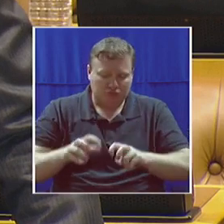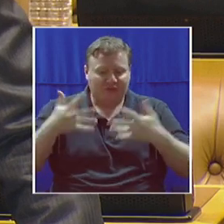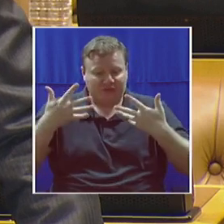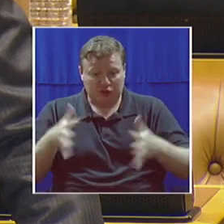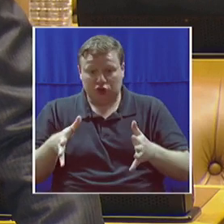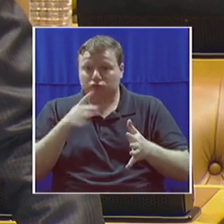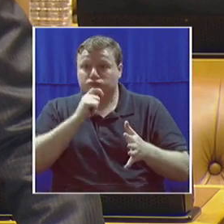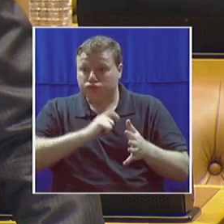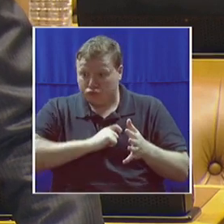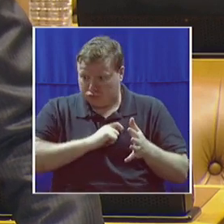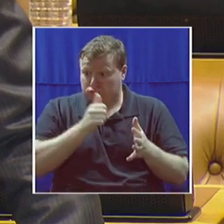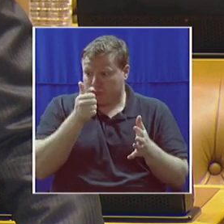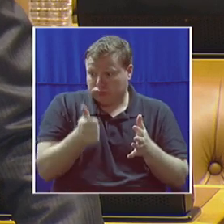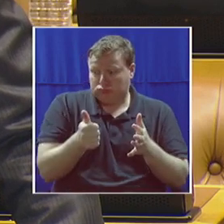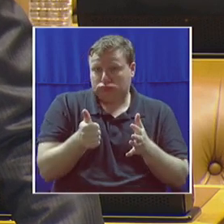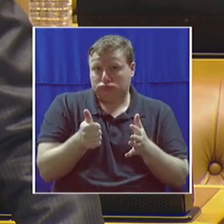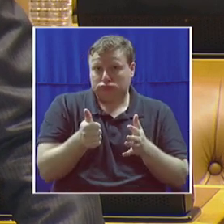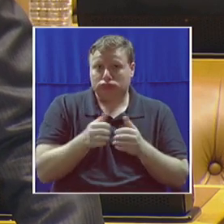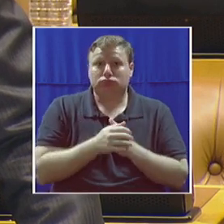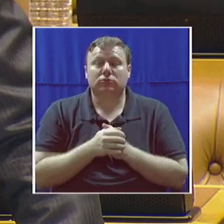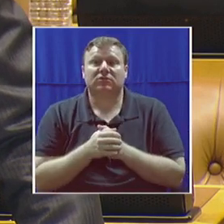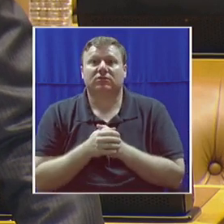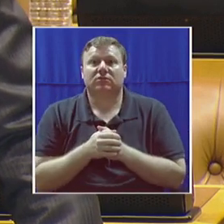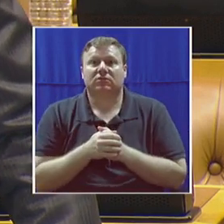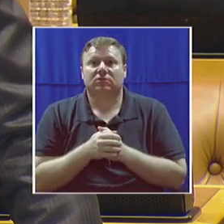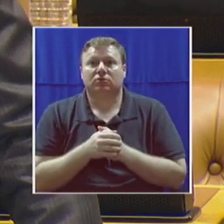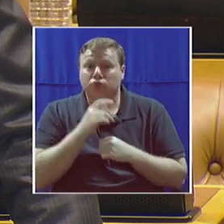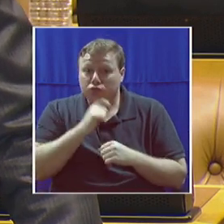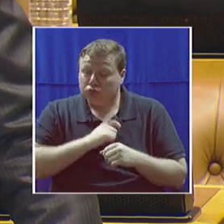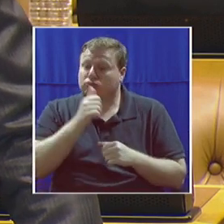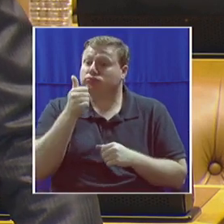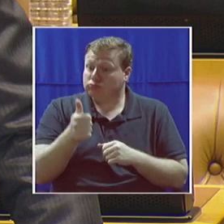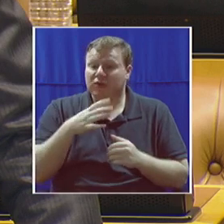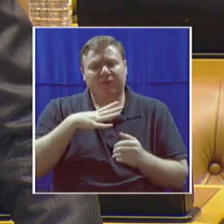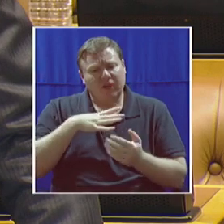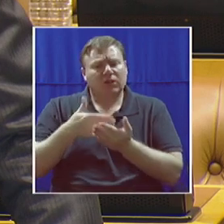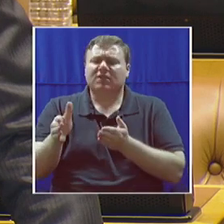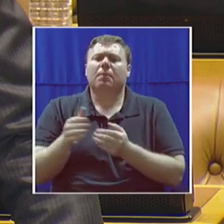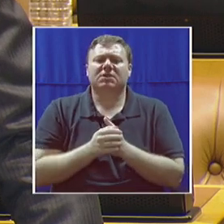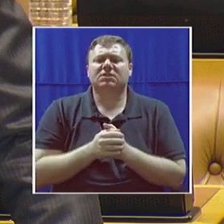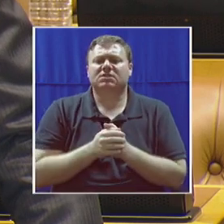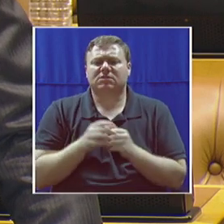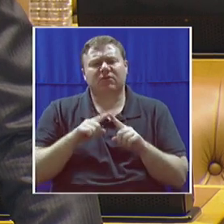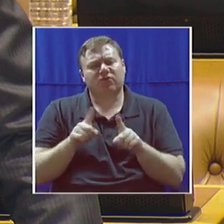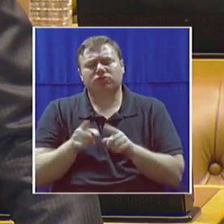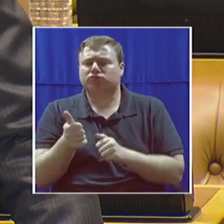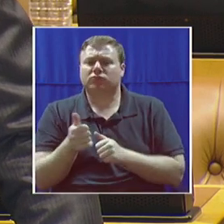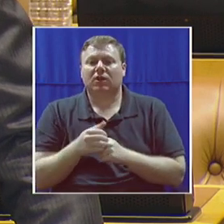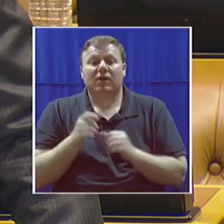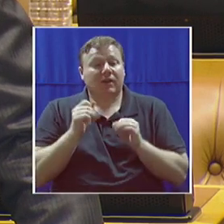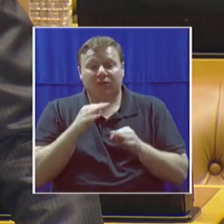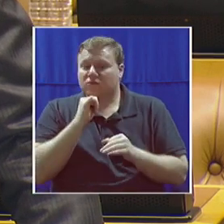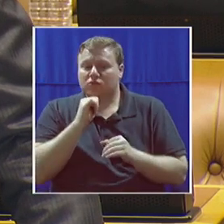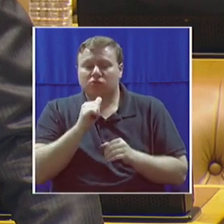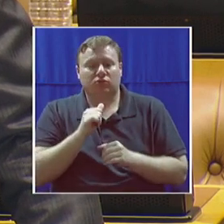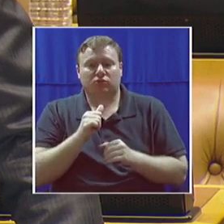if it's genuine if it's genuine they can be Exempted but if it's not because they must disclose